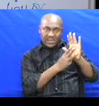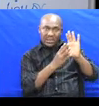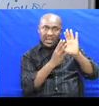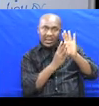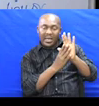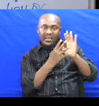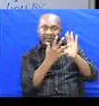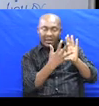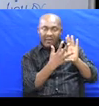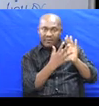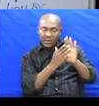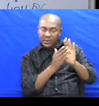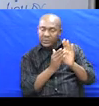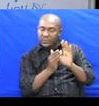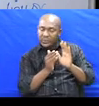in the year